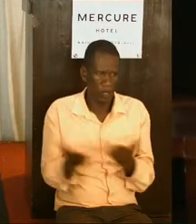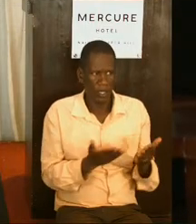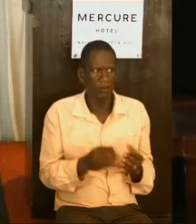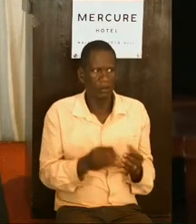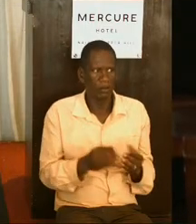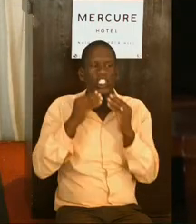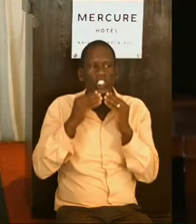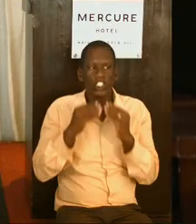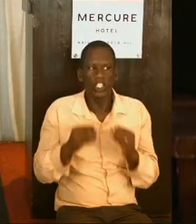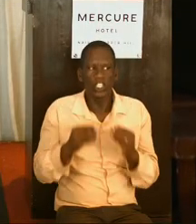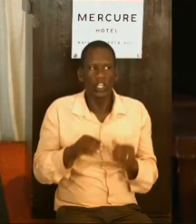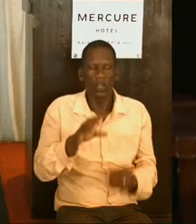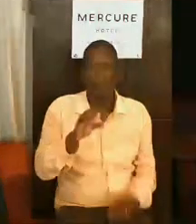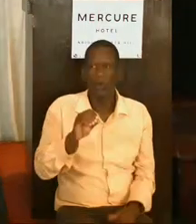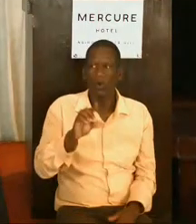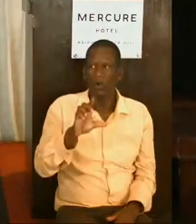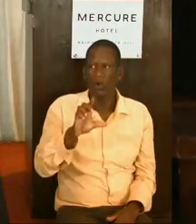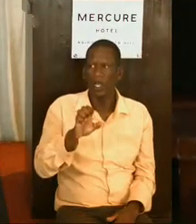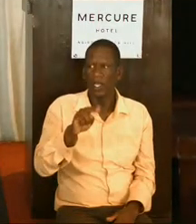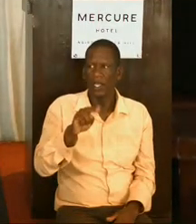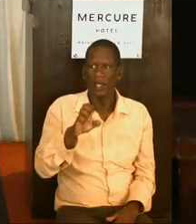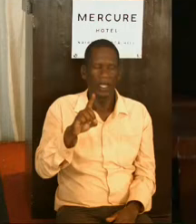Sheikh olinado